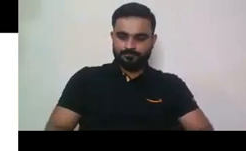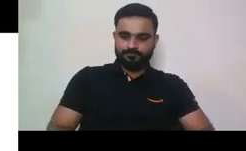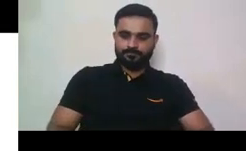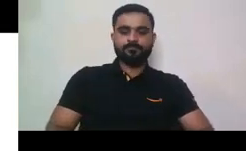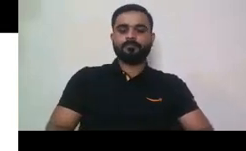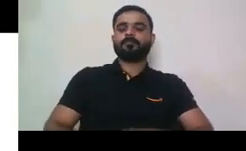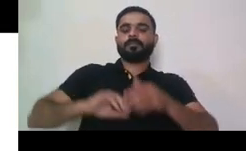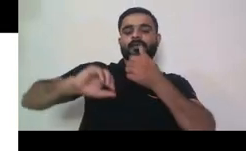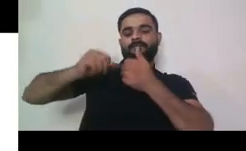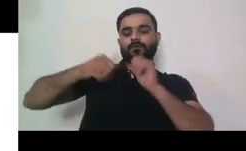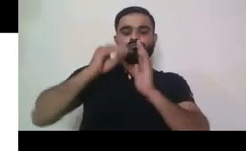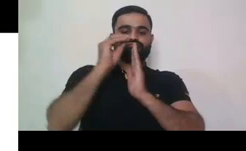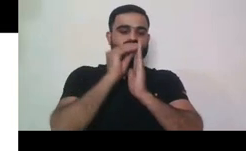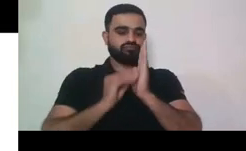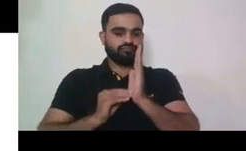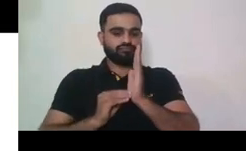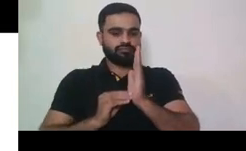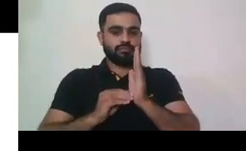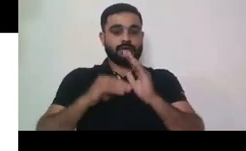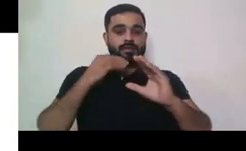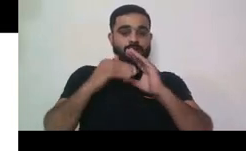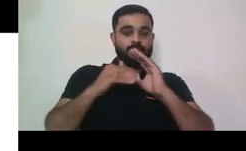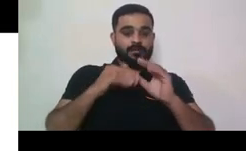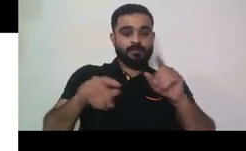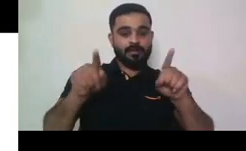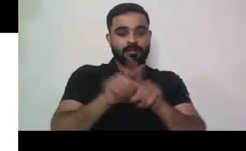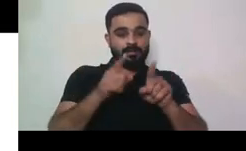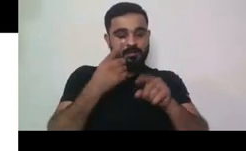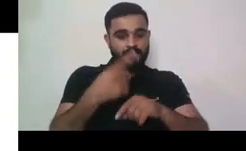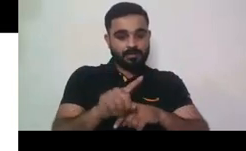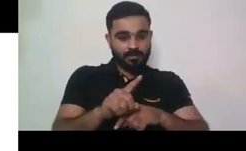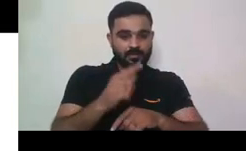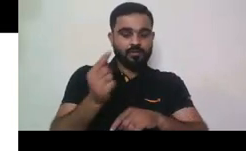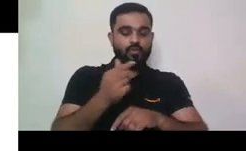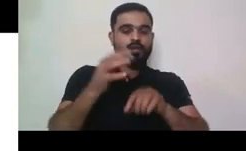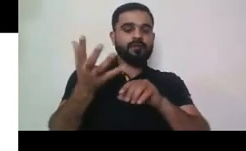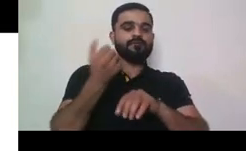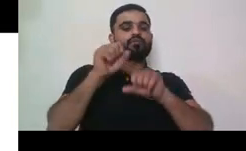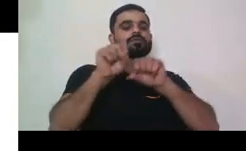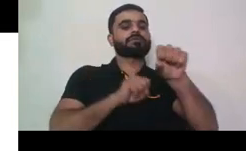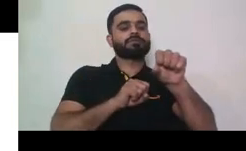in the feedback. Make sure that your email address is correct, and you will get the